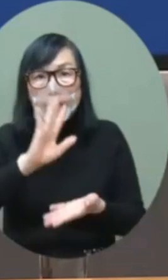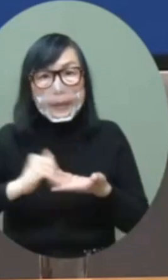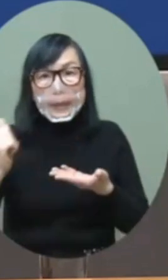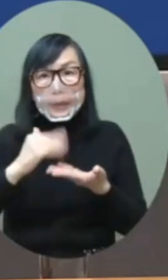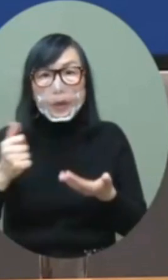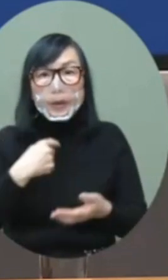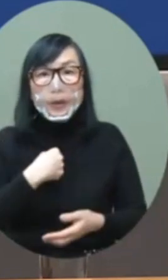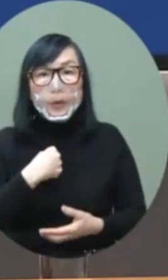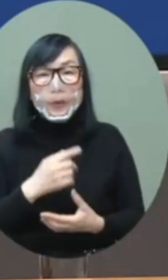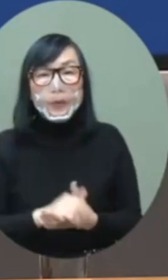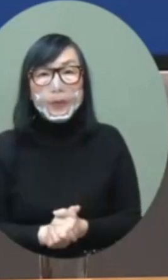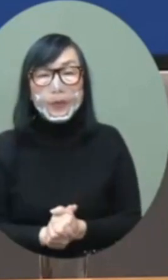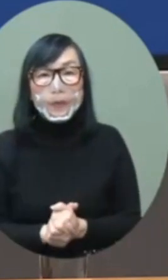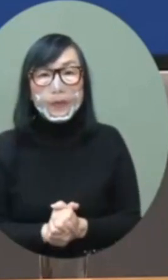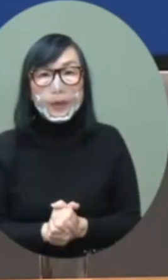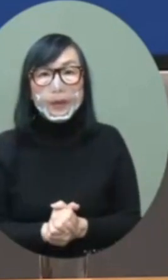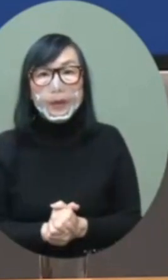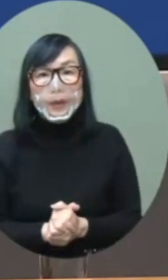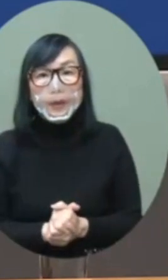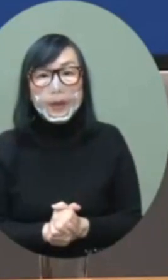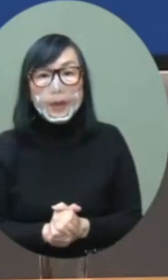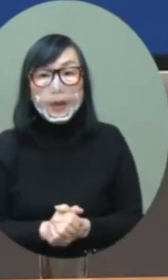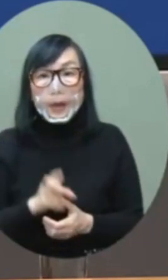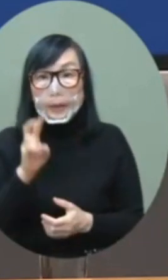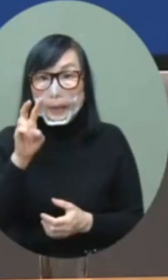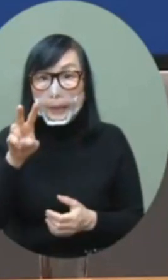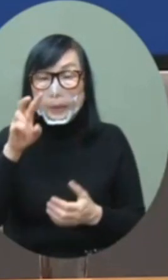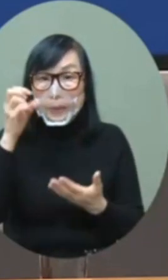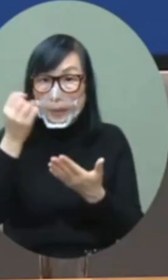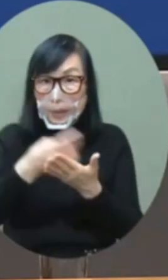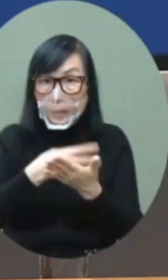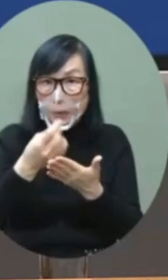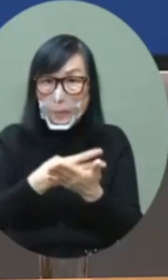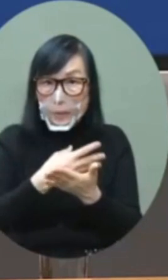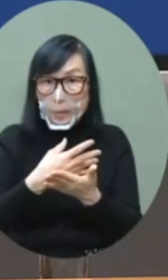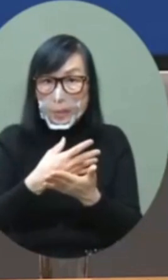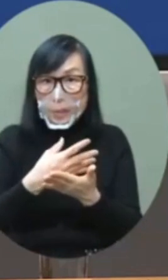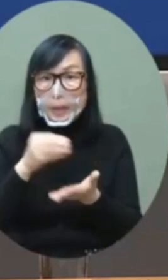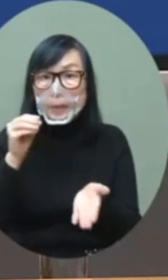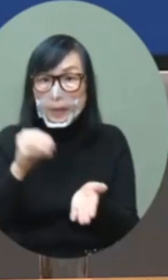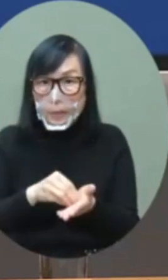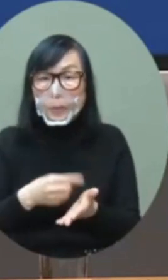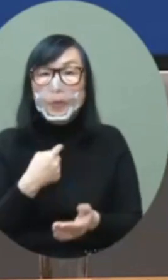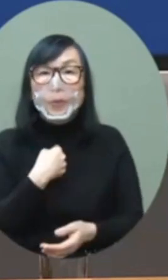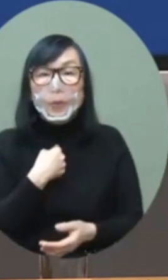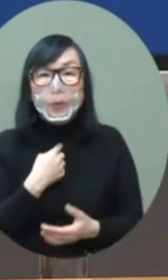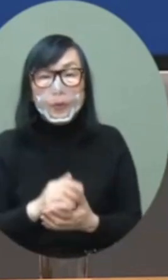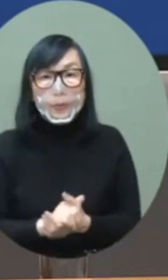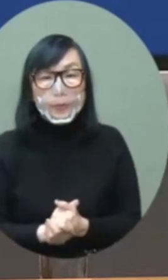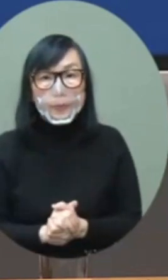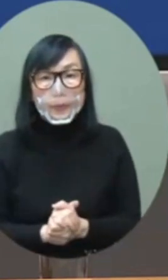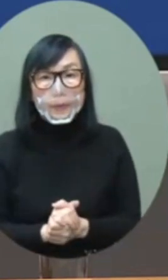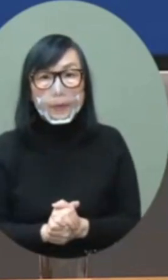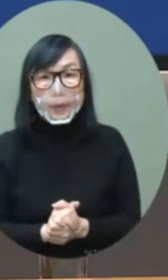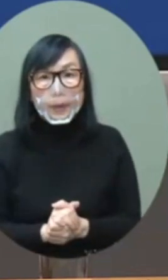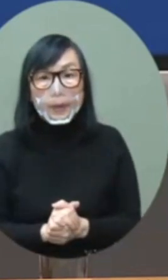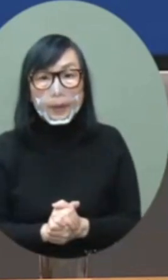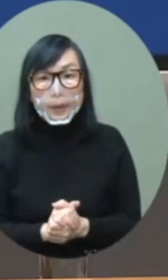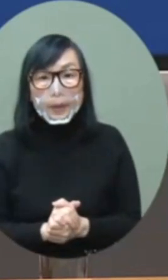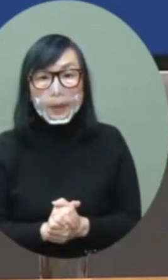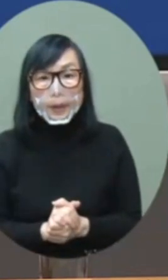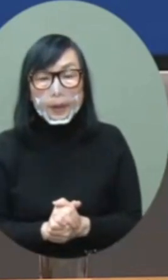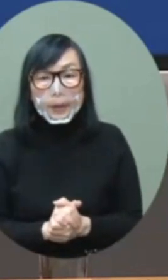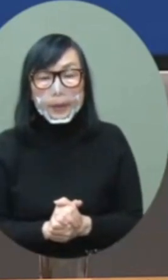absolutely necessary. Although judging from the confirmed cases, people are still worried whether we have been infected. But you